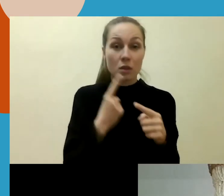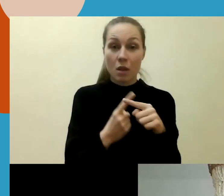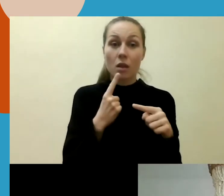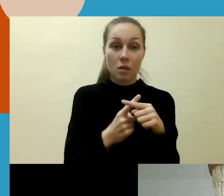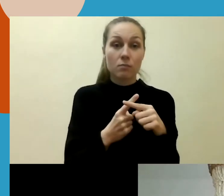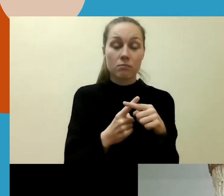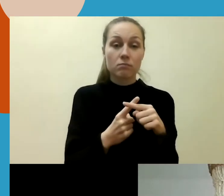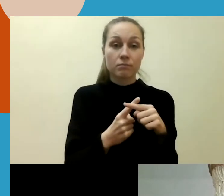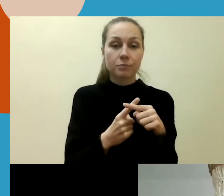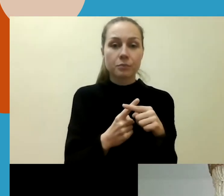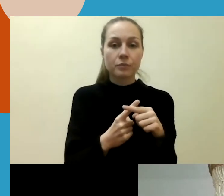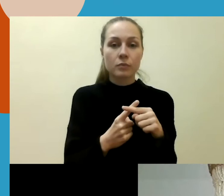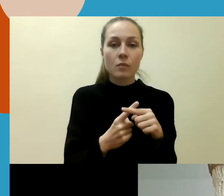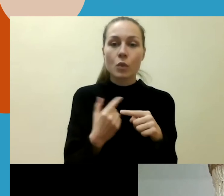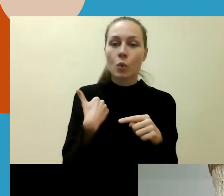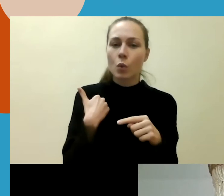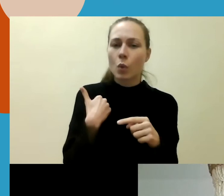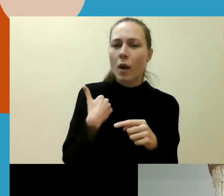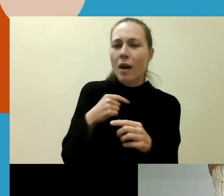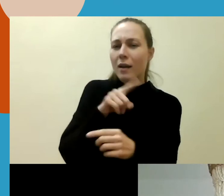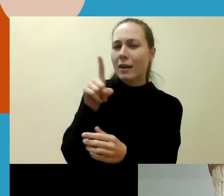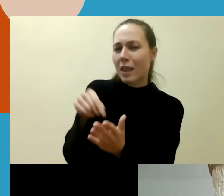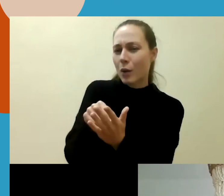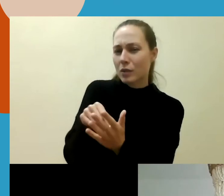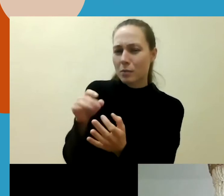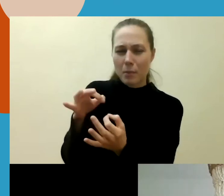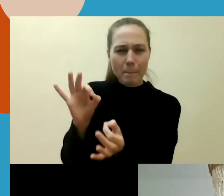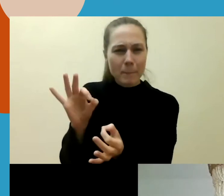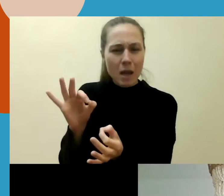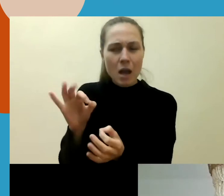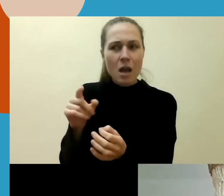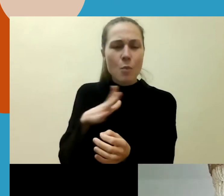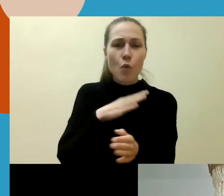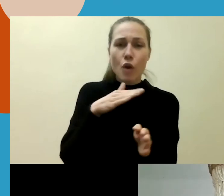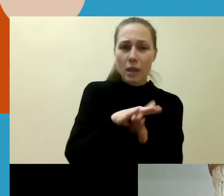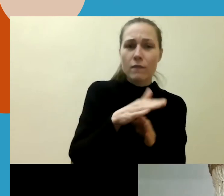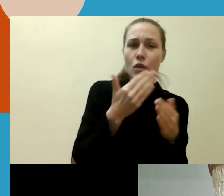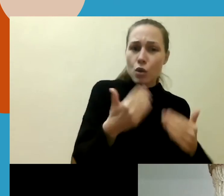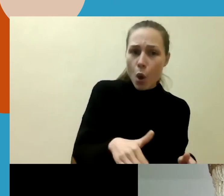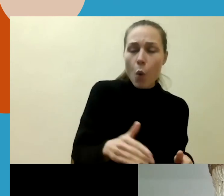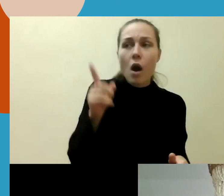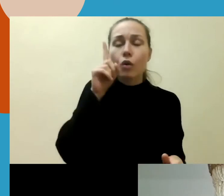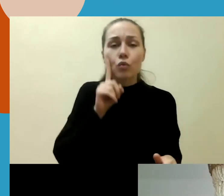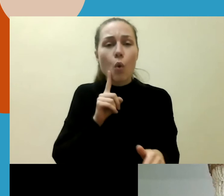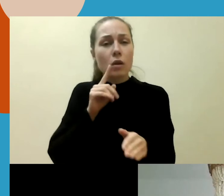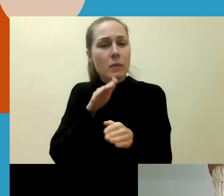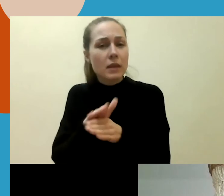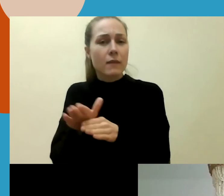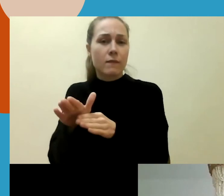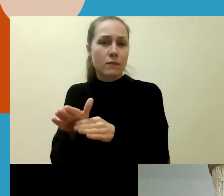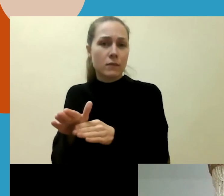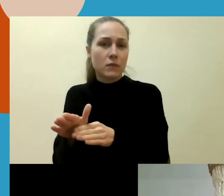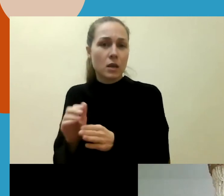But in general, I believe that organization of roundtable discussions was a positive